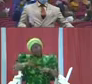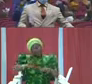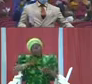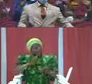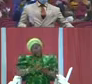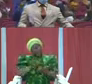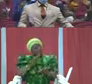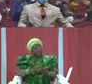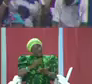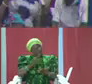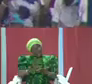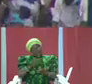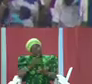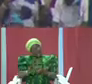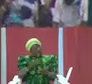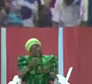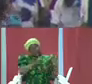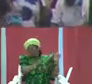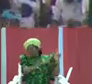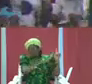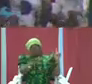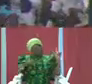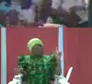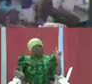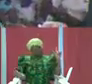Lord. For the glory of your name.